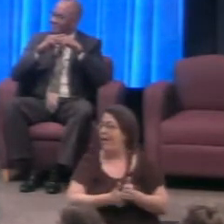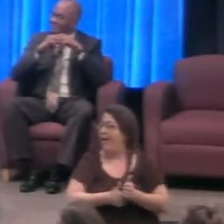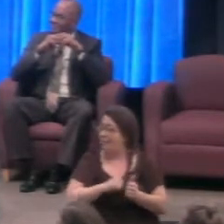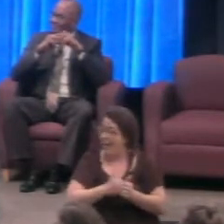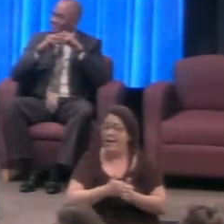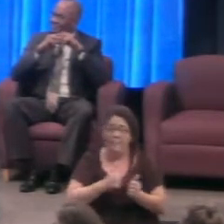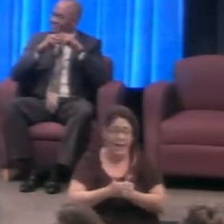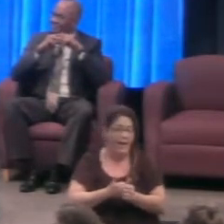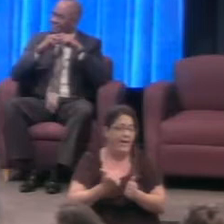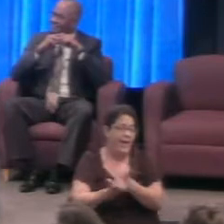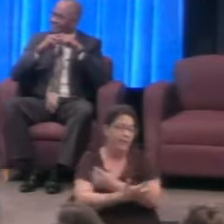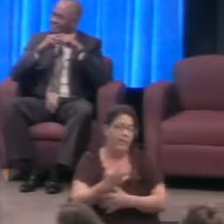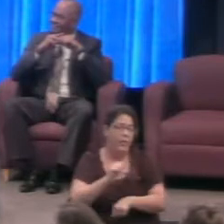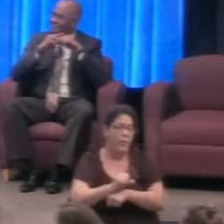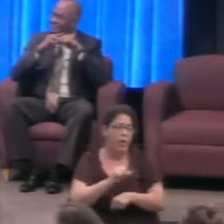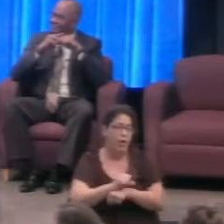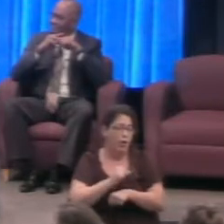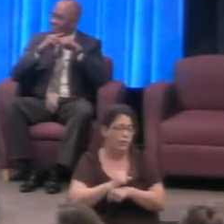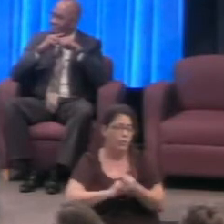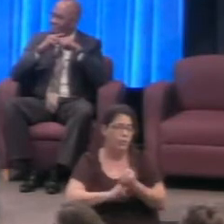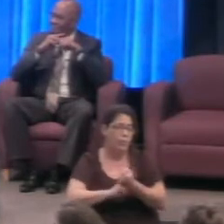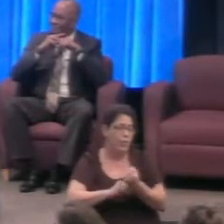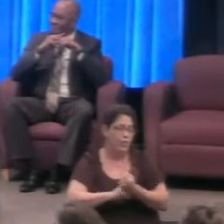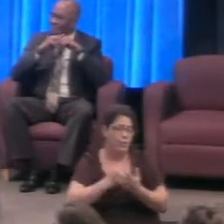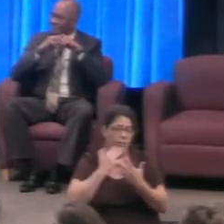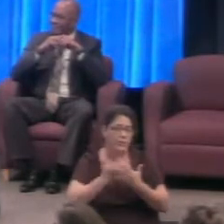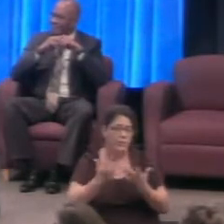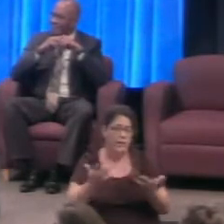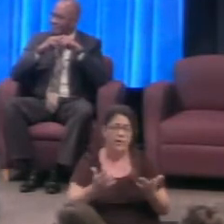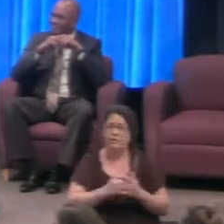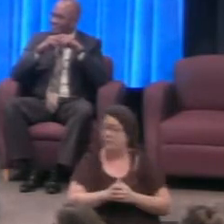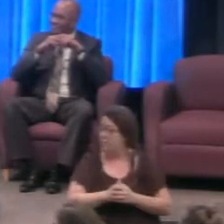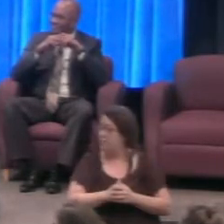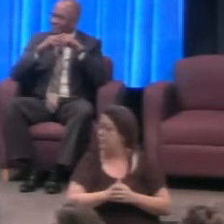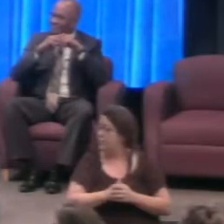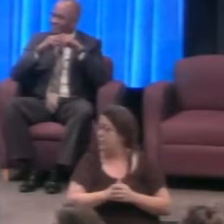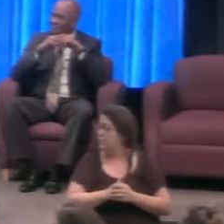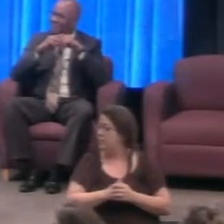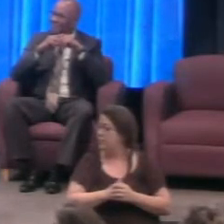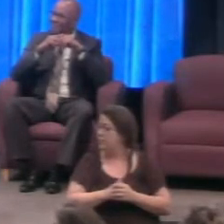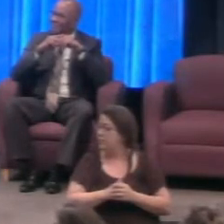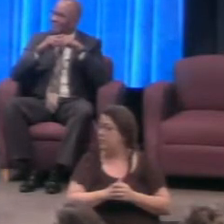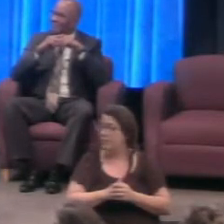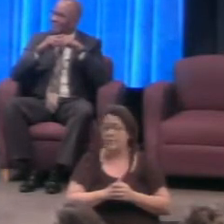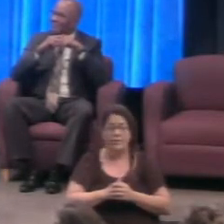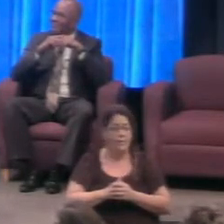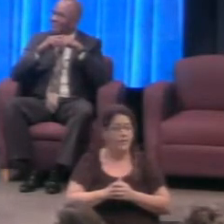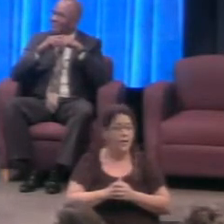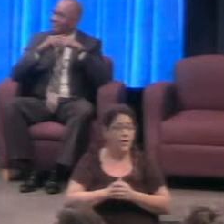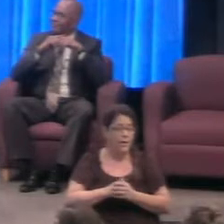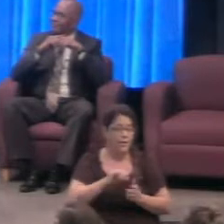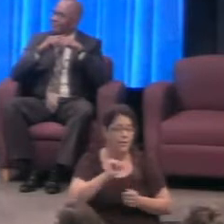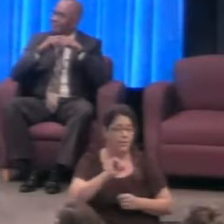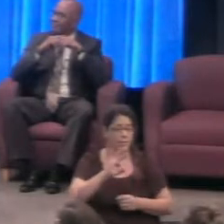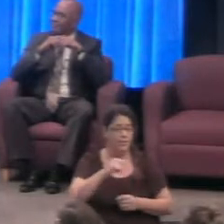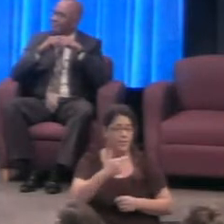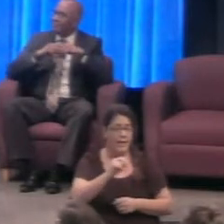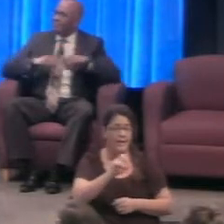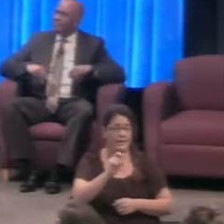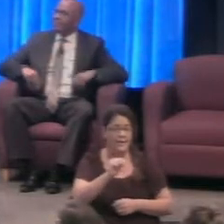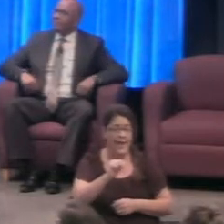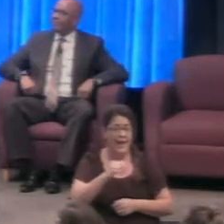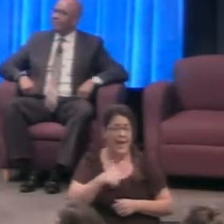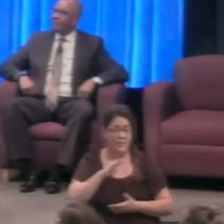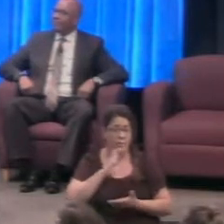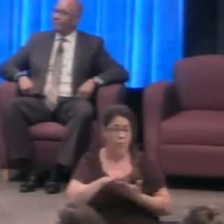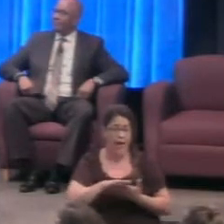So thank you, Colonel Galbraith. And Colonel Khan is deployed to Afghanistan. Keep him and his wife with 4 children